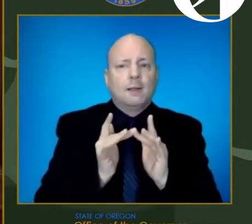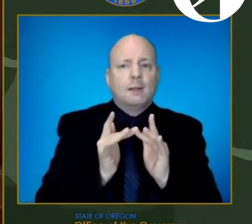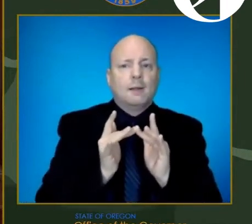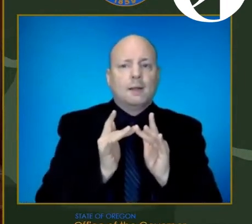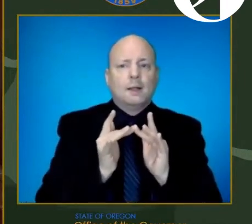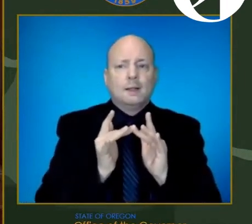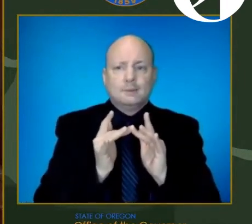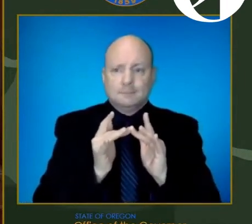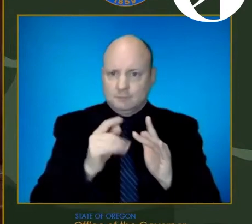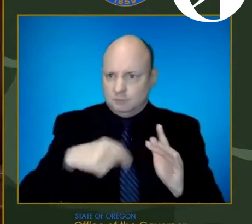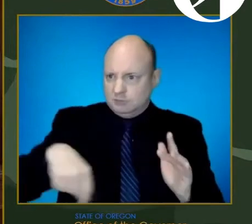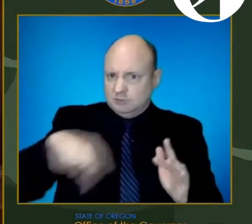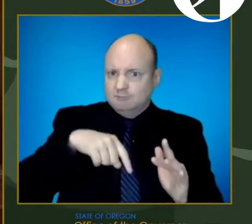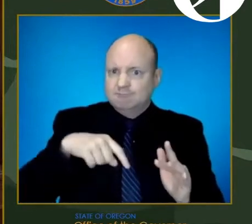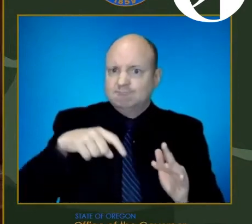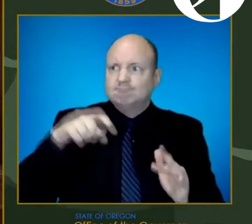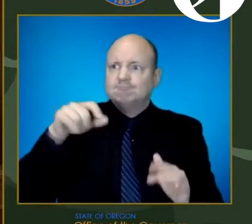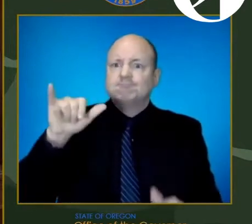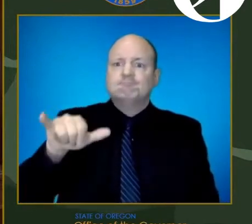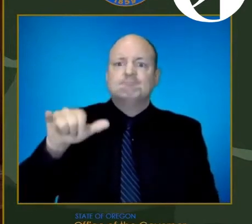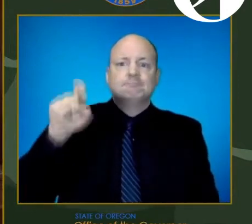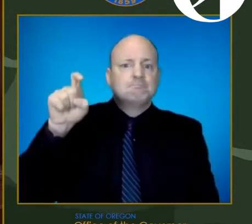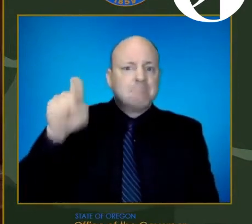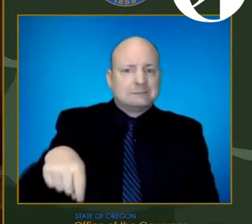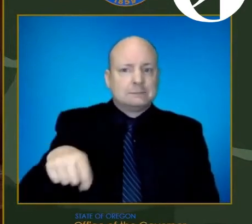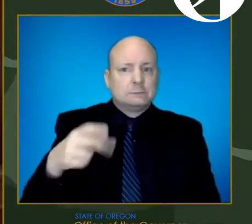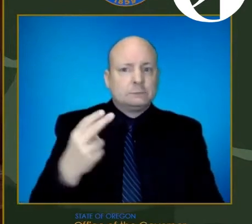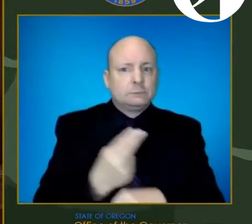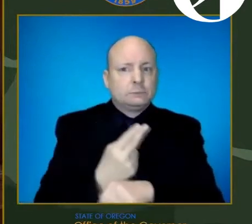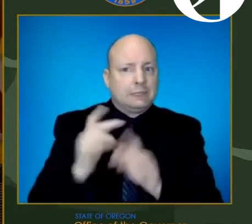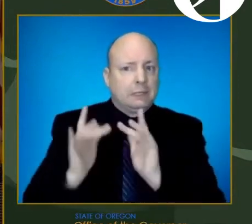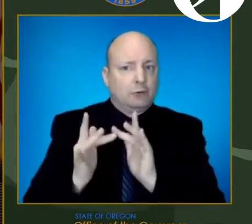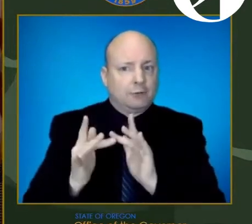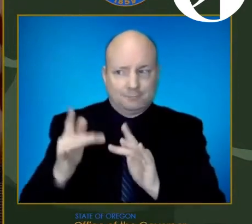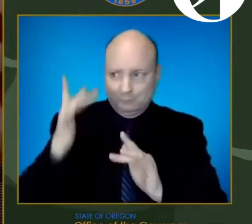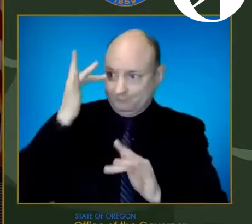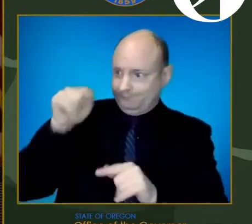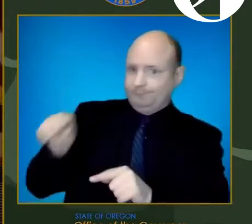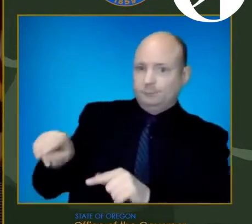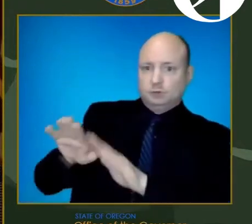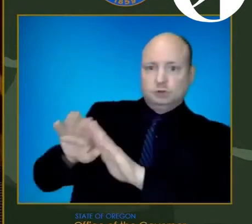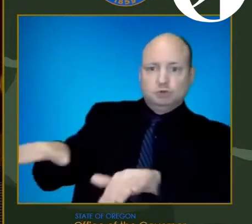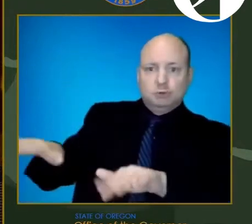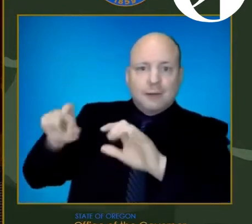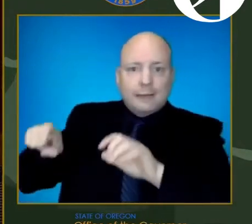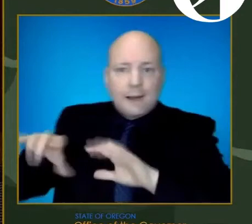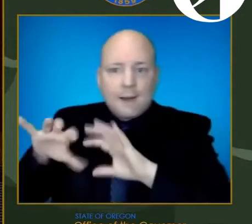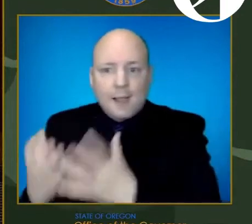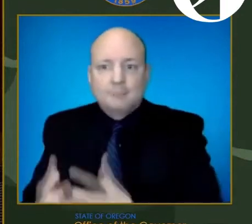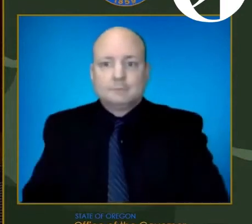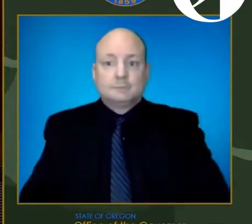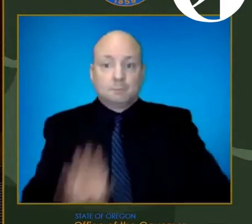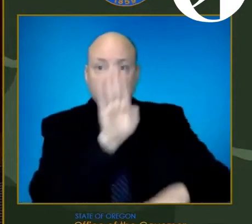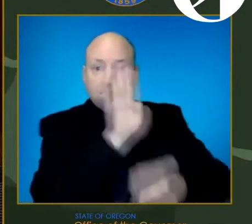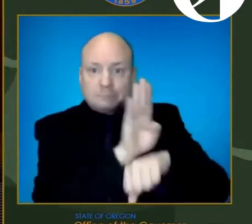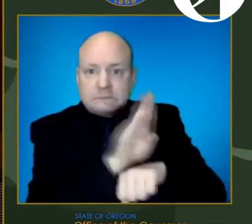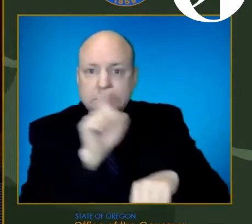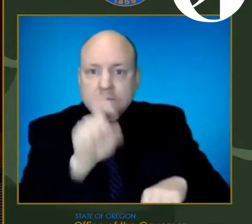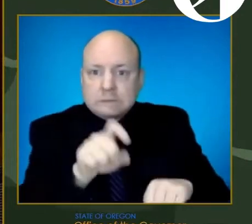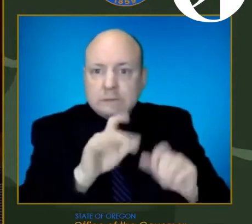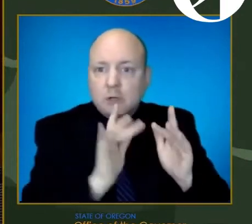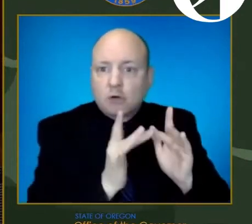our electricity. Our kids need to participate in class. Our businesses need it to connect to